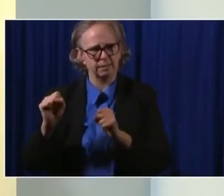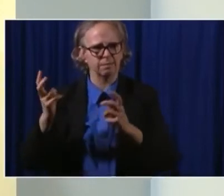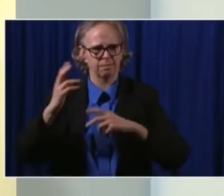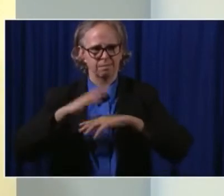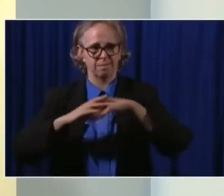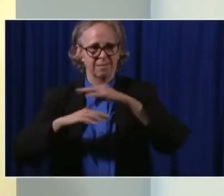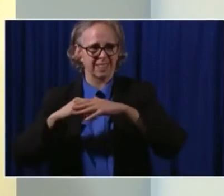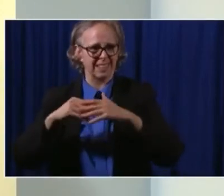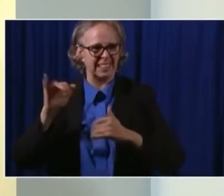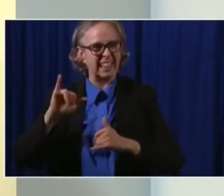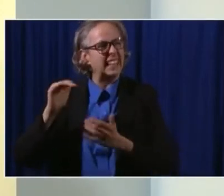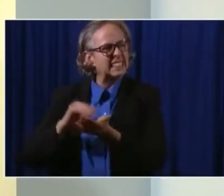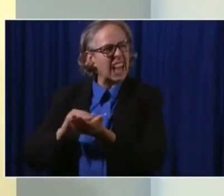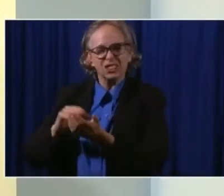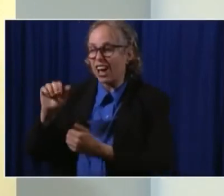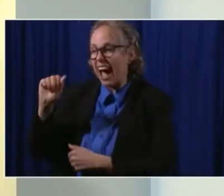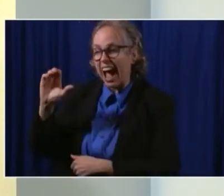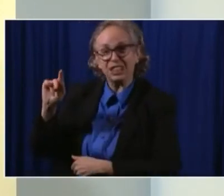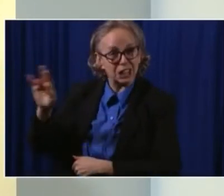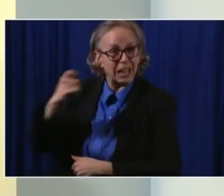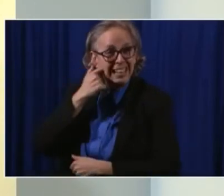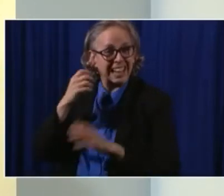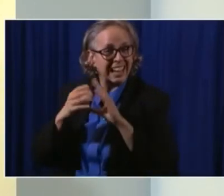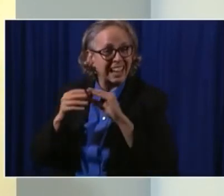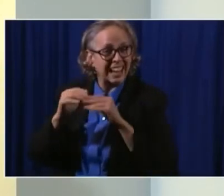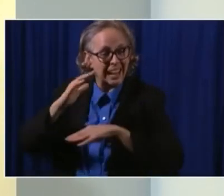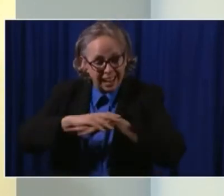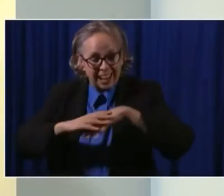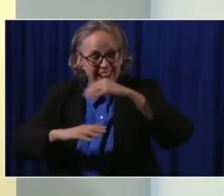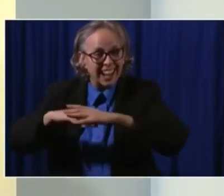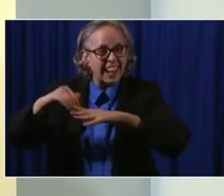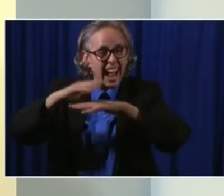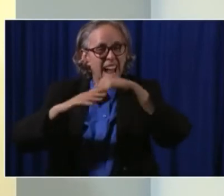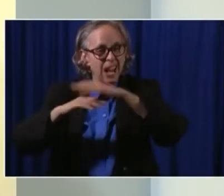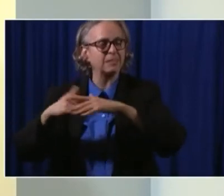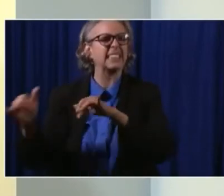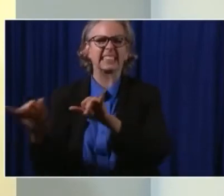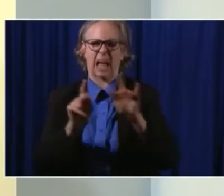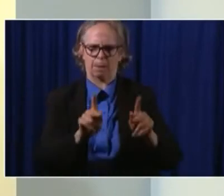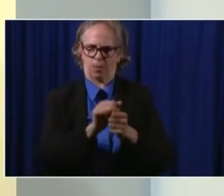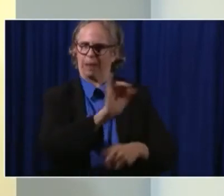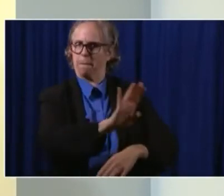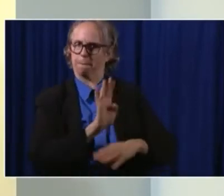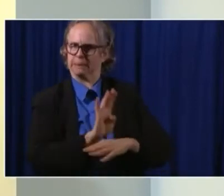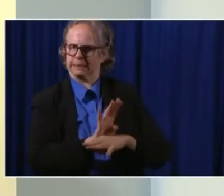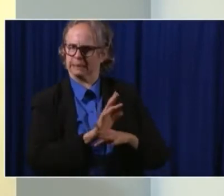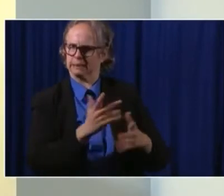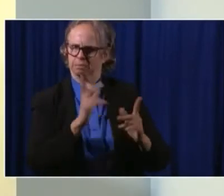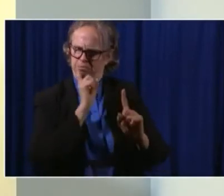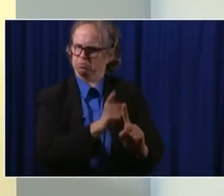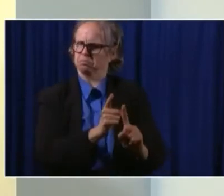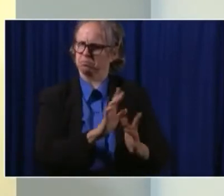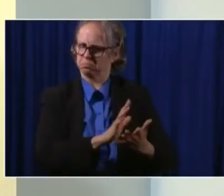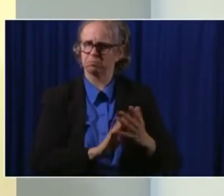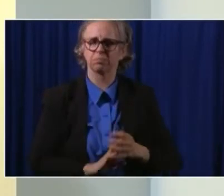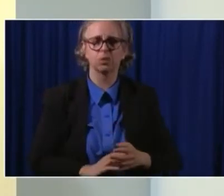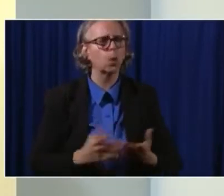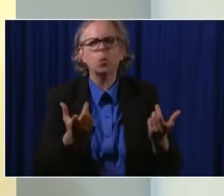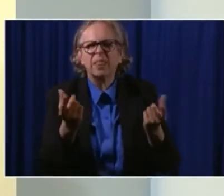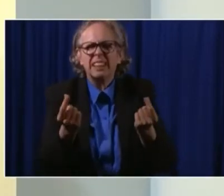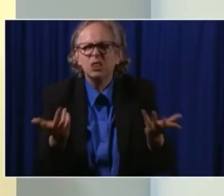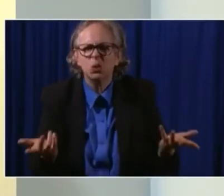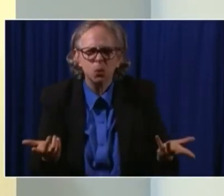over another and it helps. And that's exactly what Layers of Safety is about. And they are conducting daily temperature screens